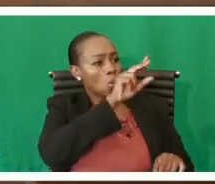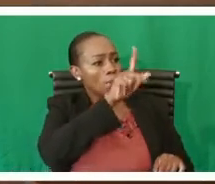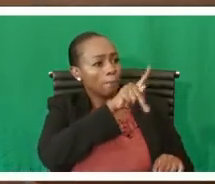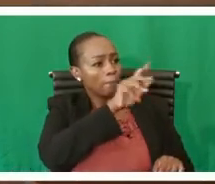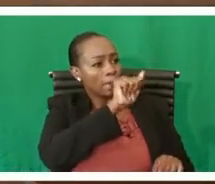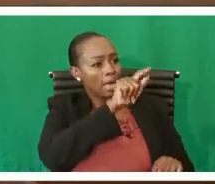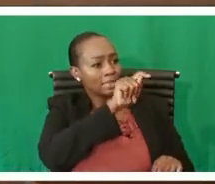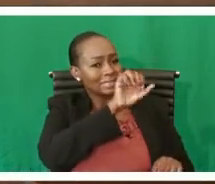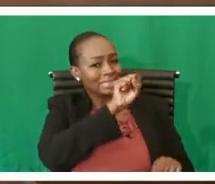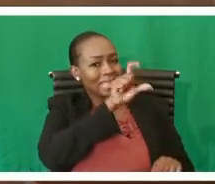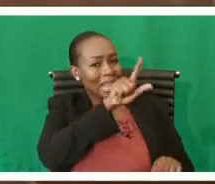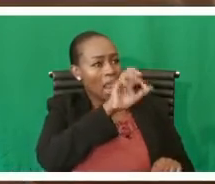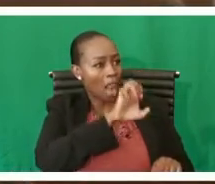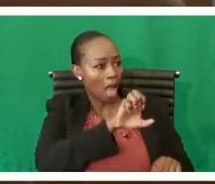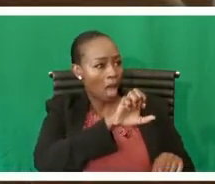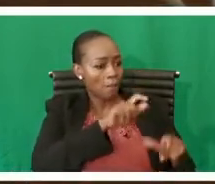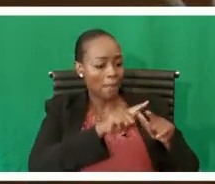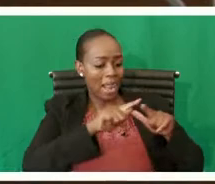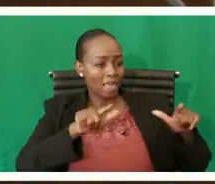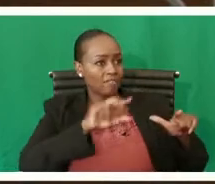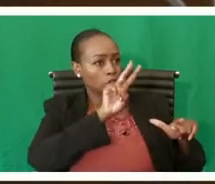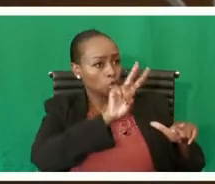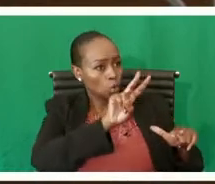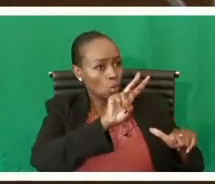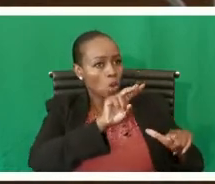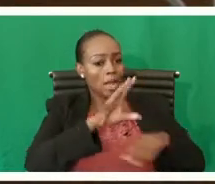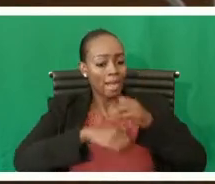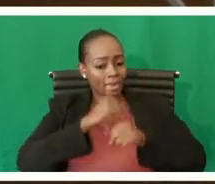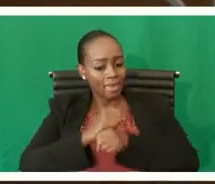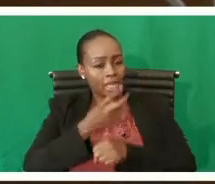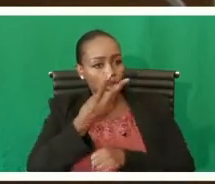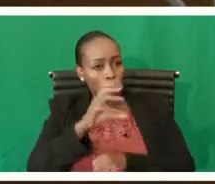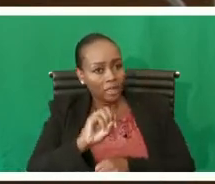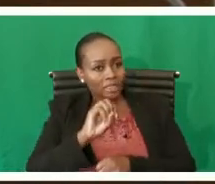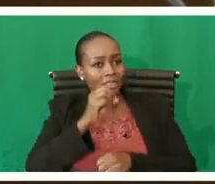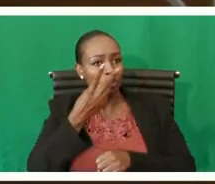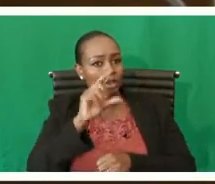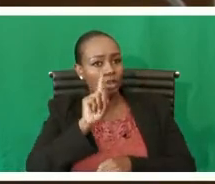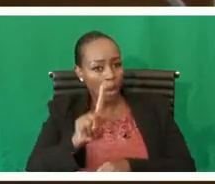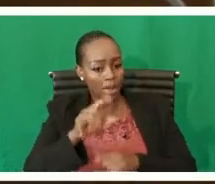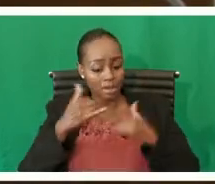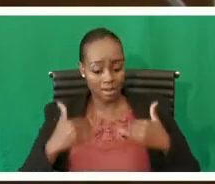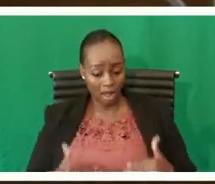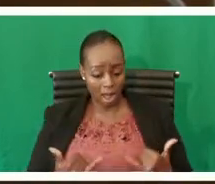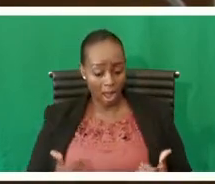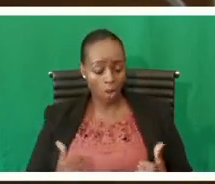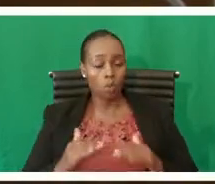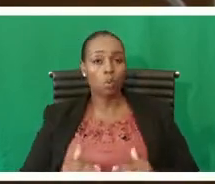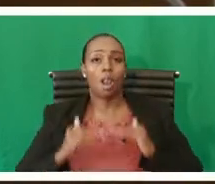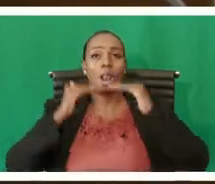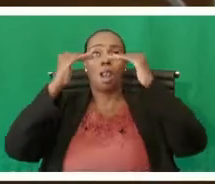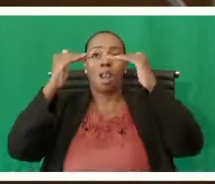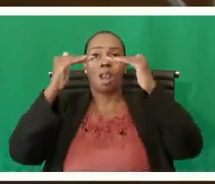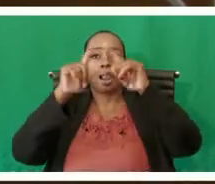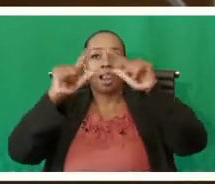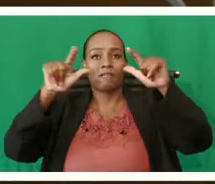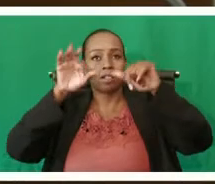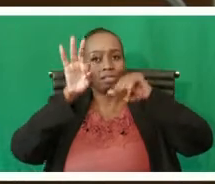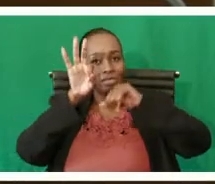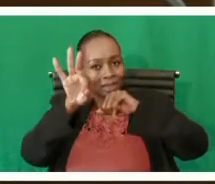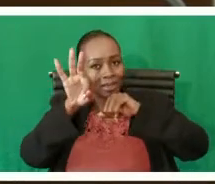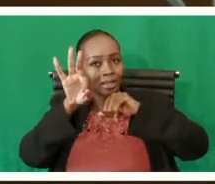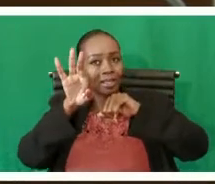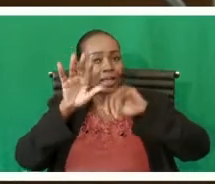le level 2 ka 2021 a tlo nyolosetswa level a ye ho level 3 mema miki